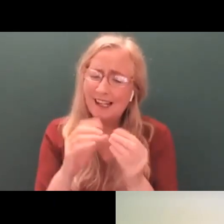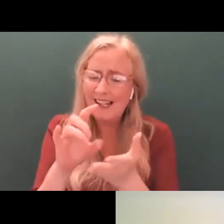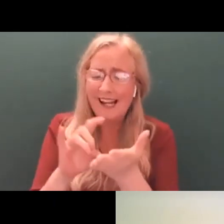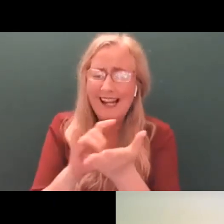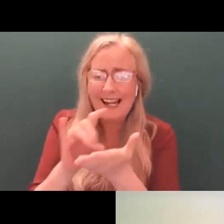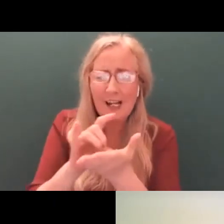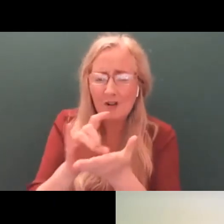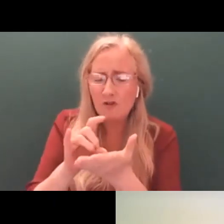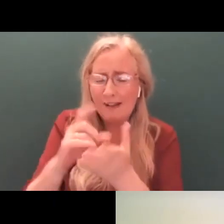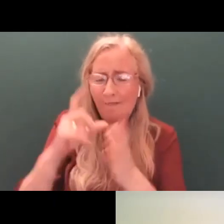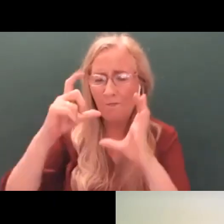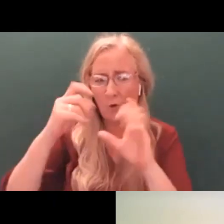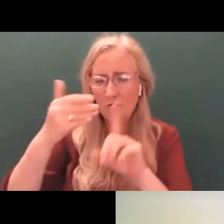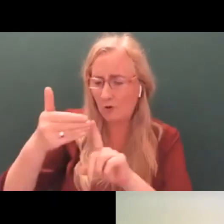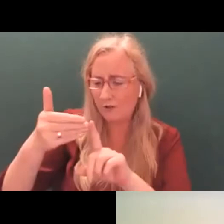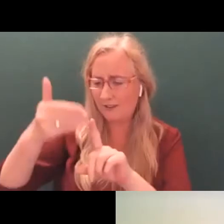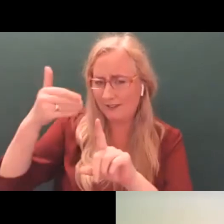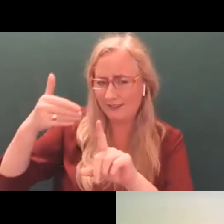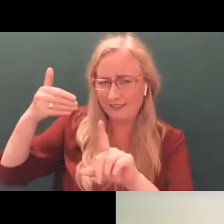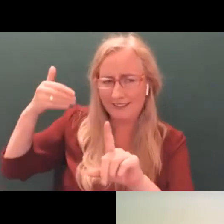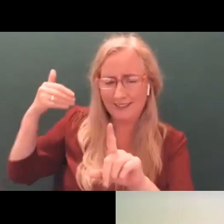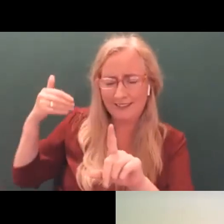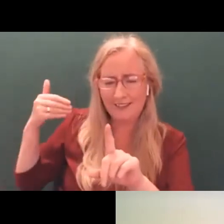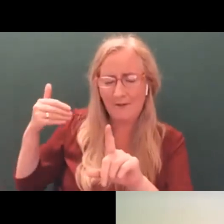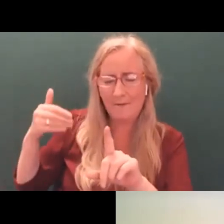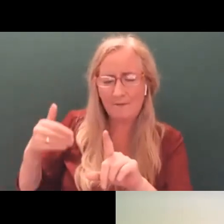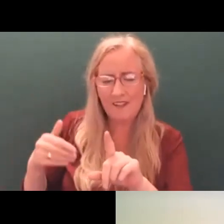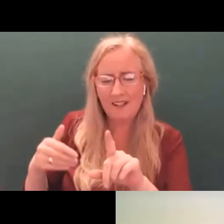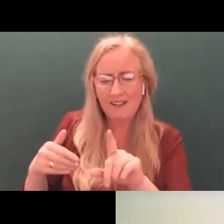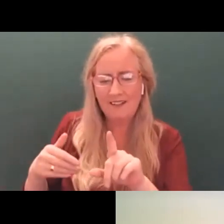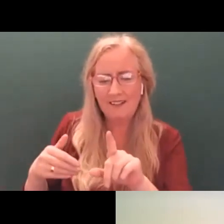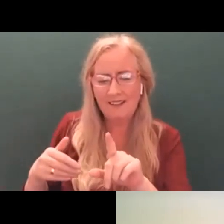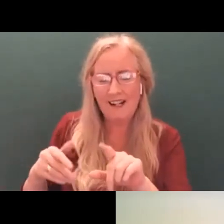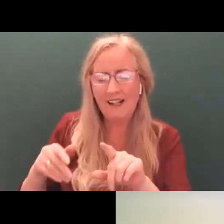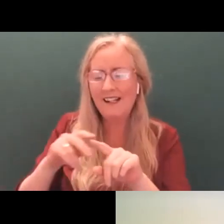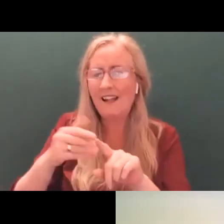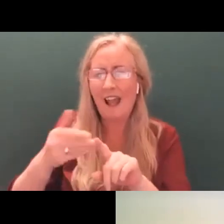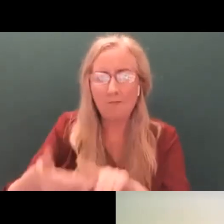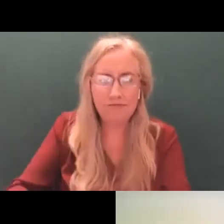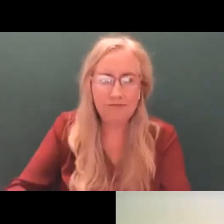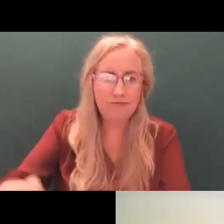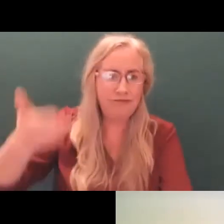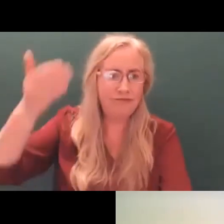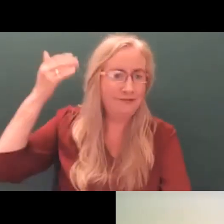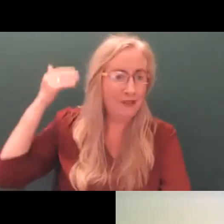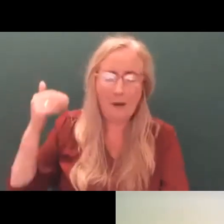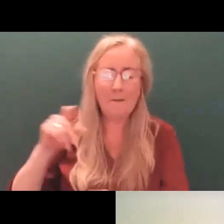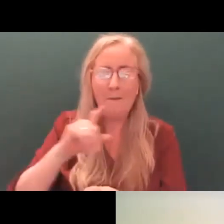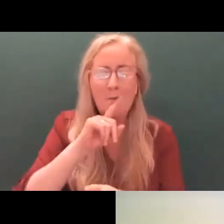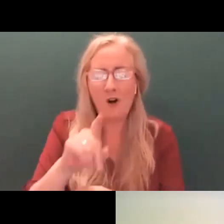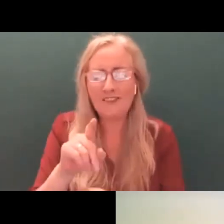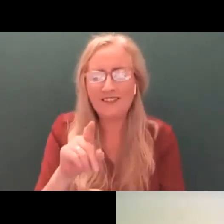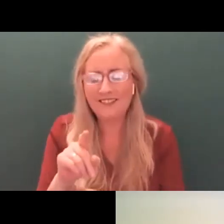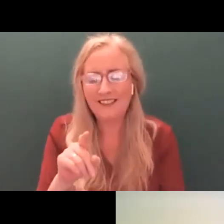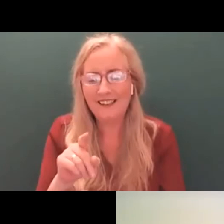I suppose? And by that, I don't mean pure historical, but ones that you have maybe from previous events